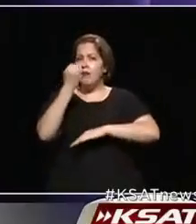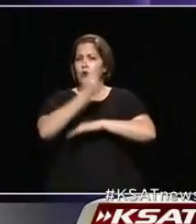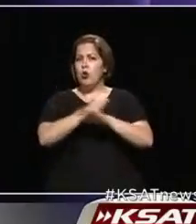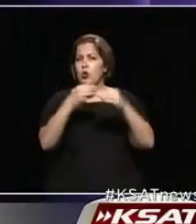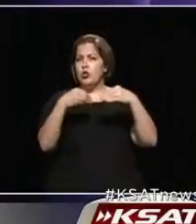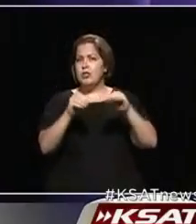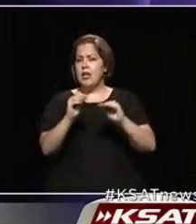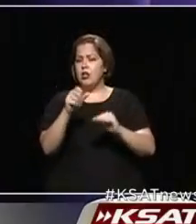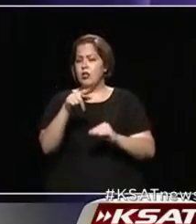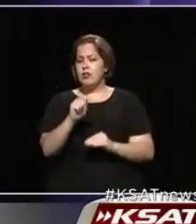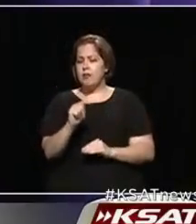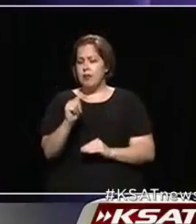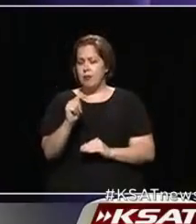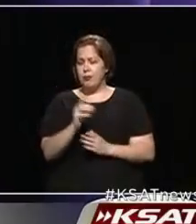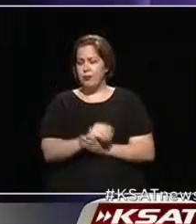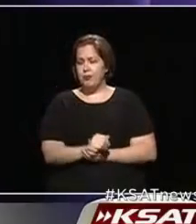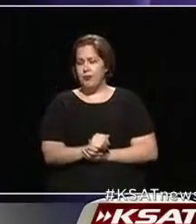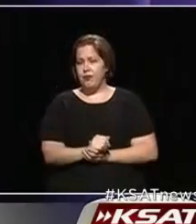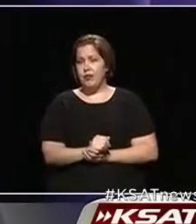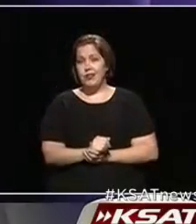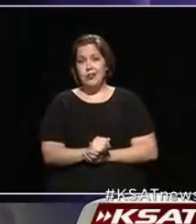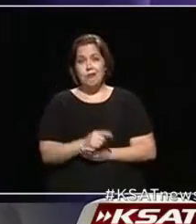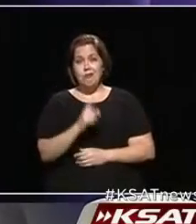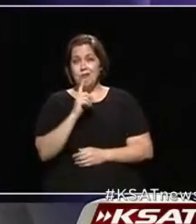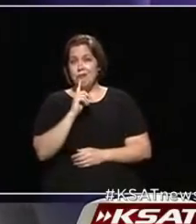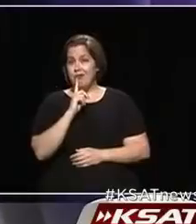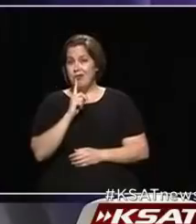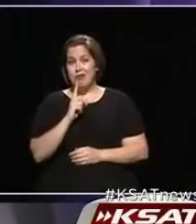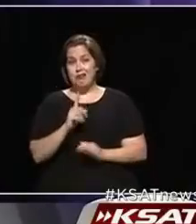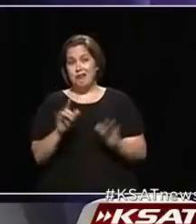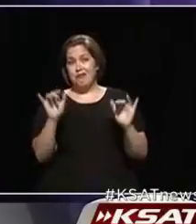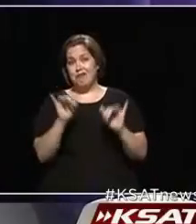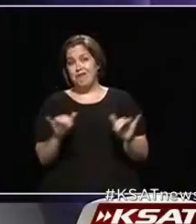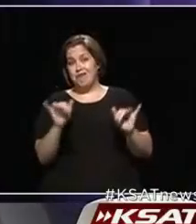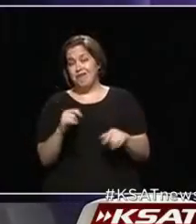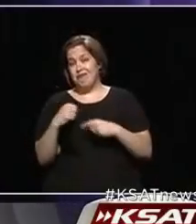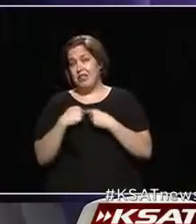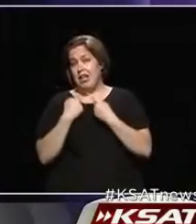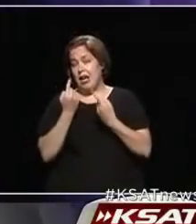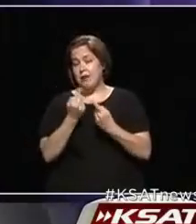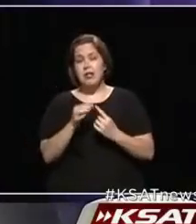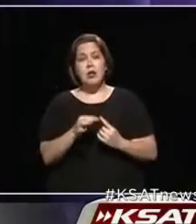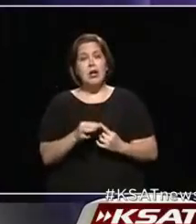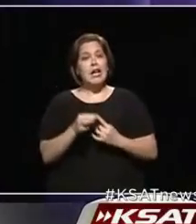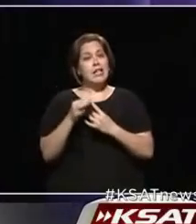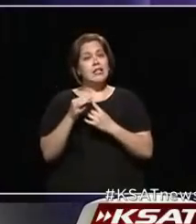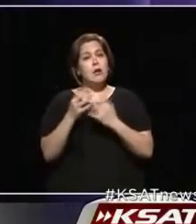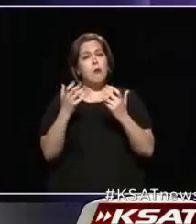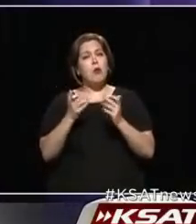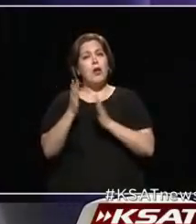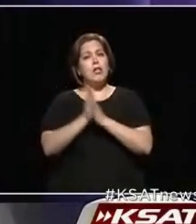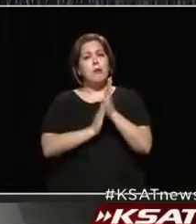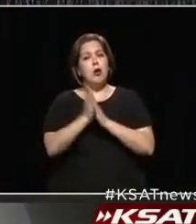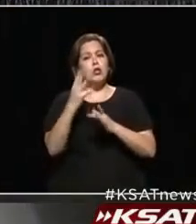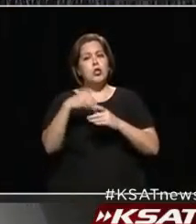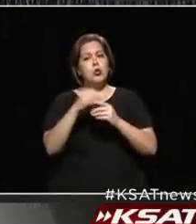on September the 5th. But so it's pretty much what we've been doing, Mayor, except we wanted to get the parks in